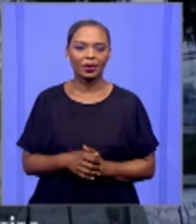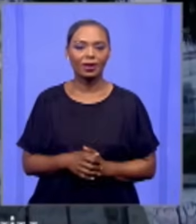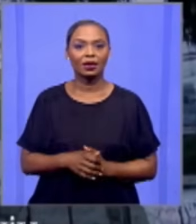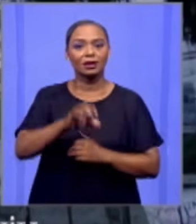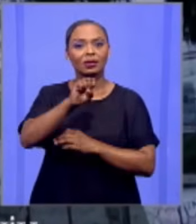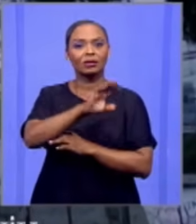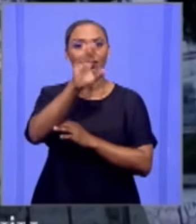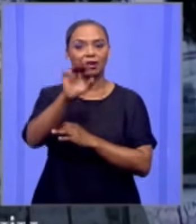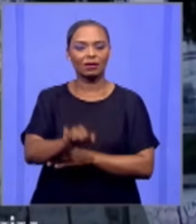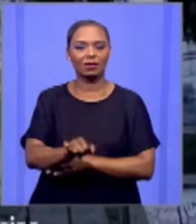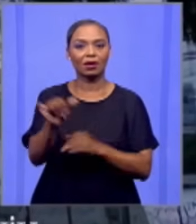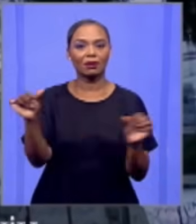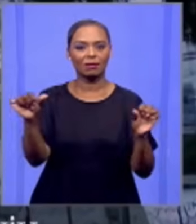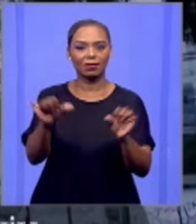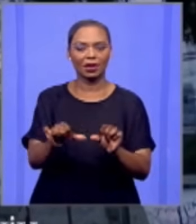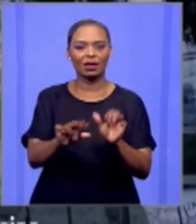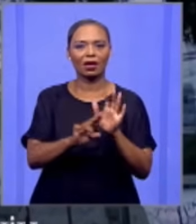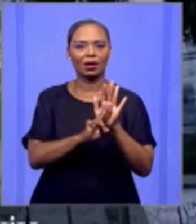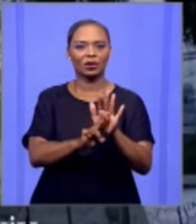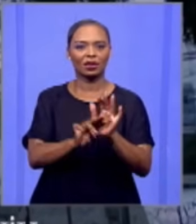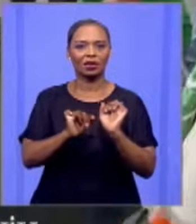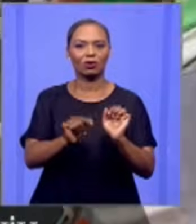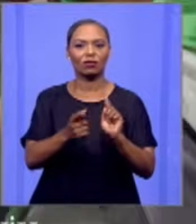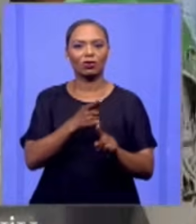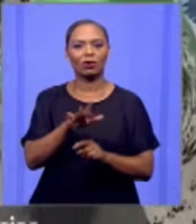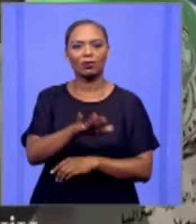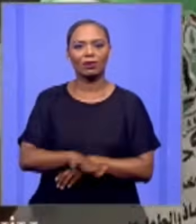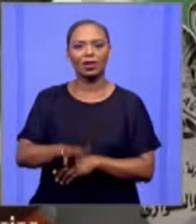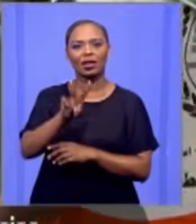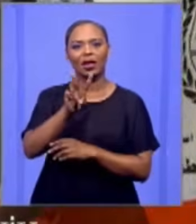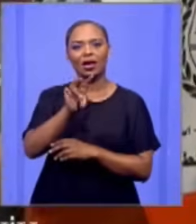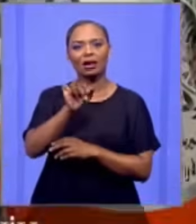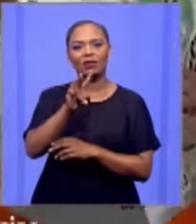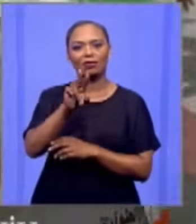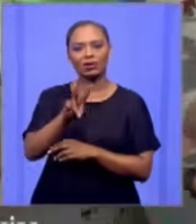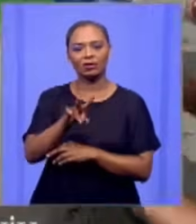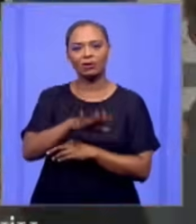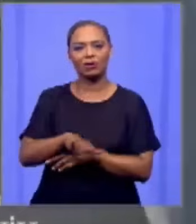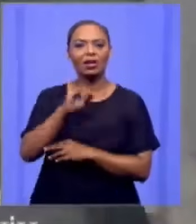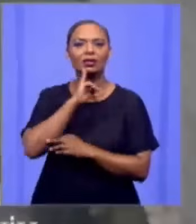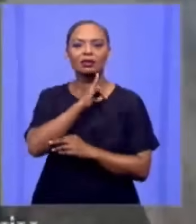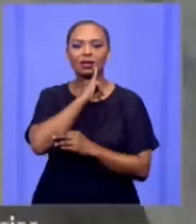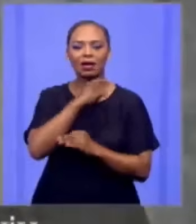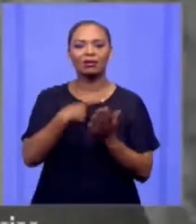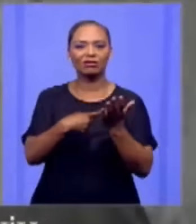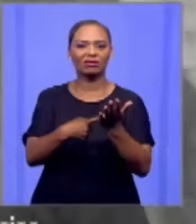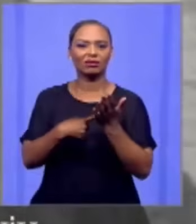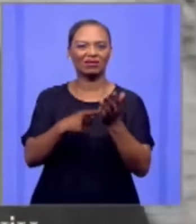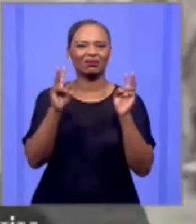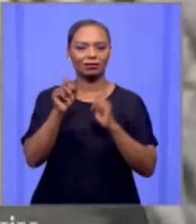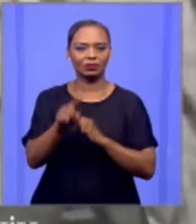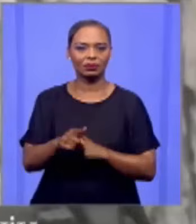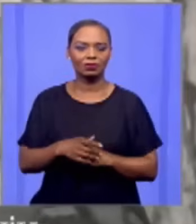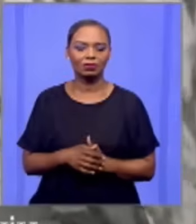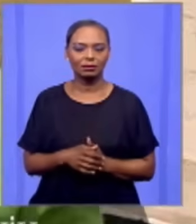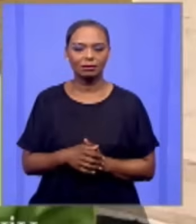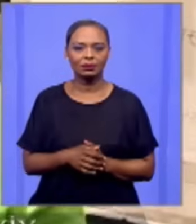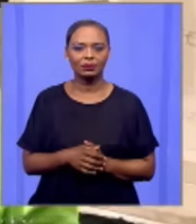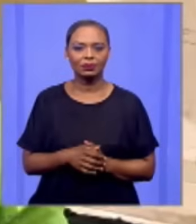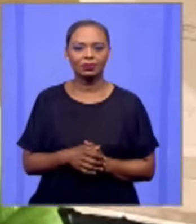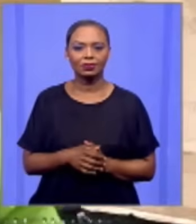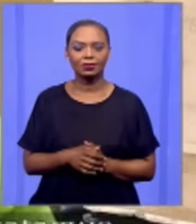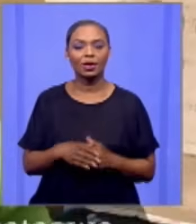Afrika Borwa e buša gae dikemedi tša yona go tswa ka Tel Aviv ka Israele go tšwetša pele ditherišano. Ke